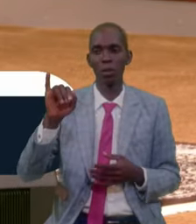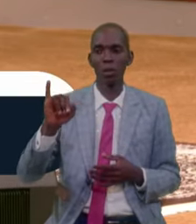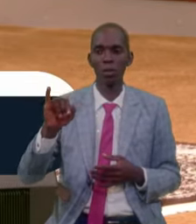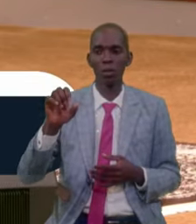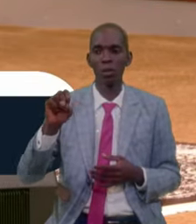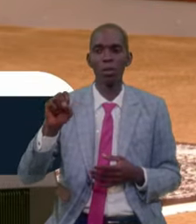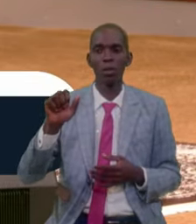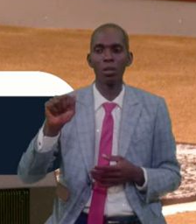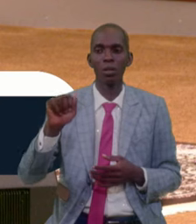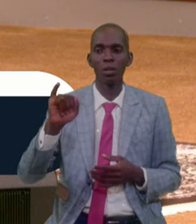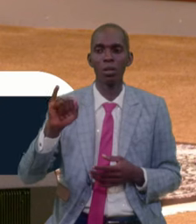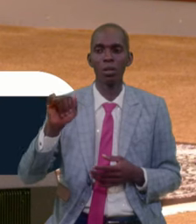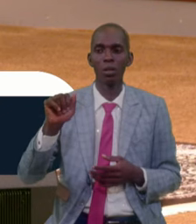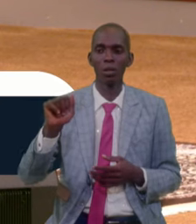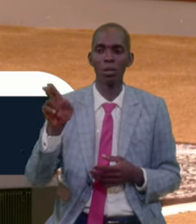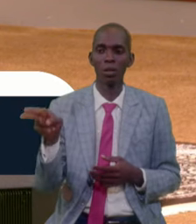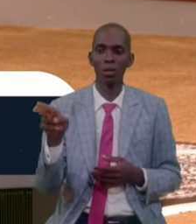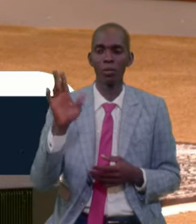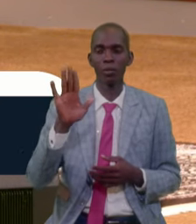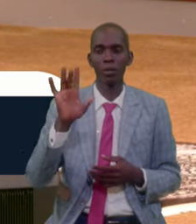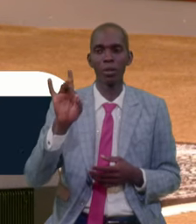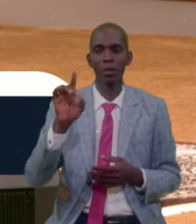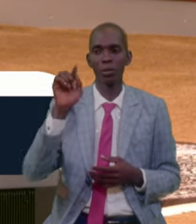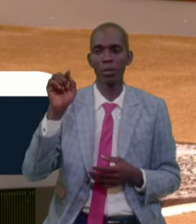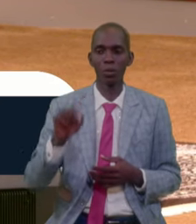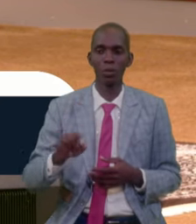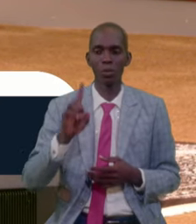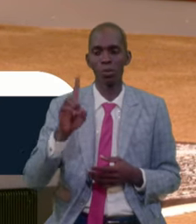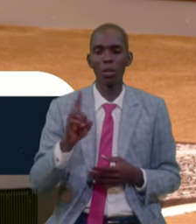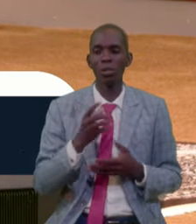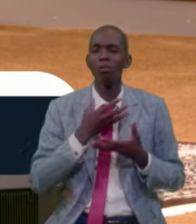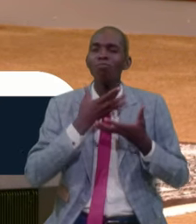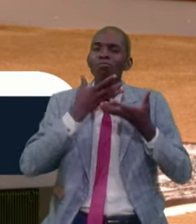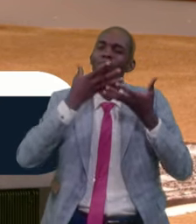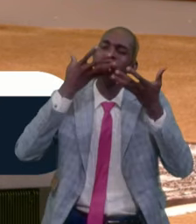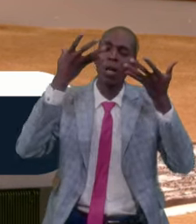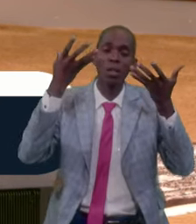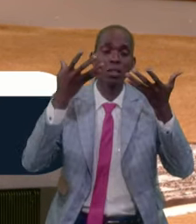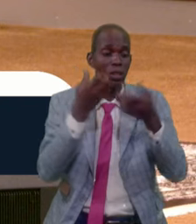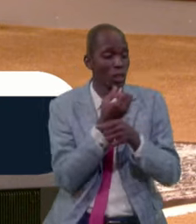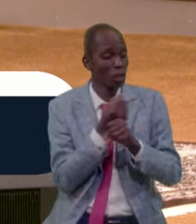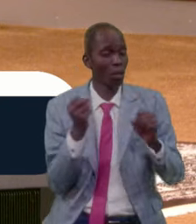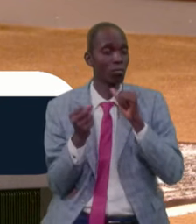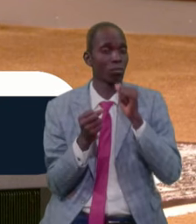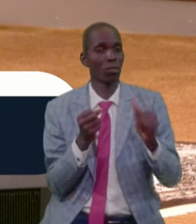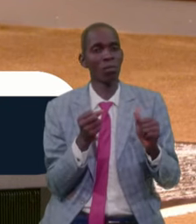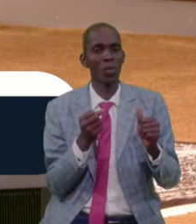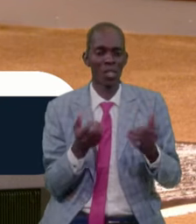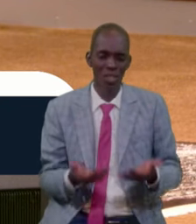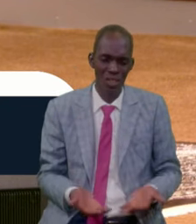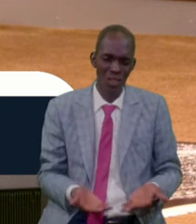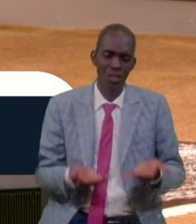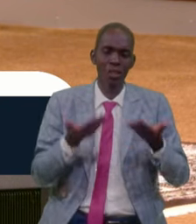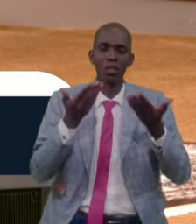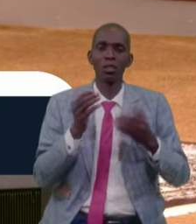chapter 58, verse 1. Cry aloud, spare not, lift up